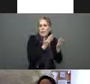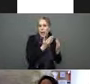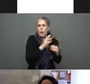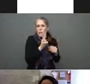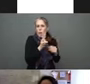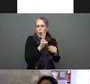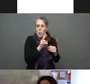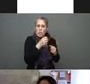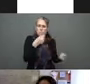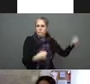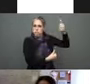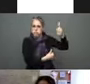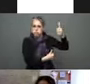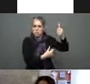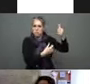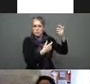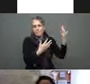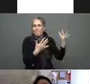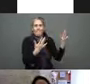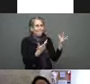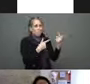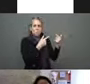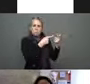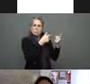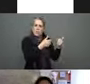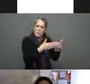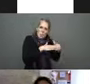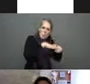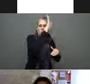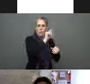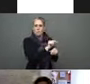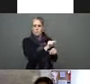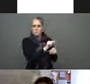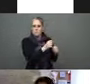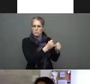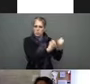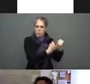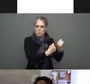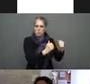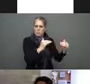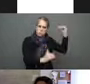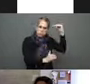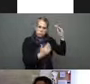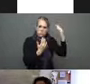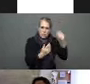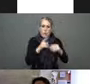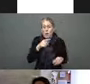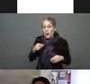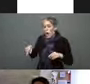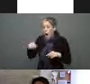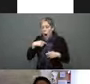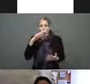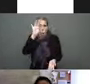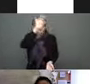dominant, I guess, for lack of a better word. Um, and it's, it's, we're throwing around a few different ideas. Um, one